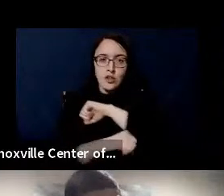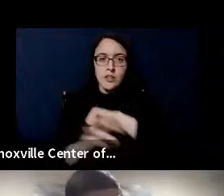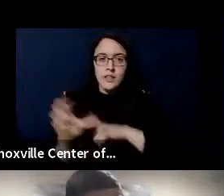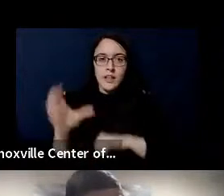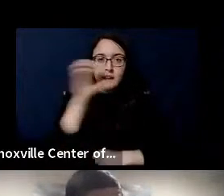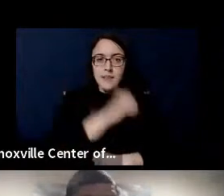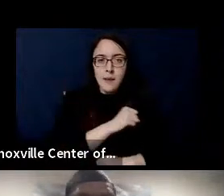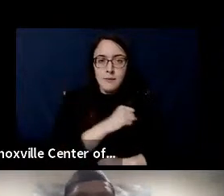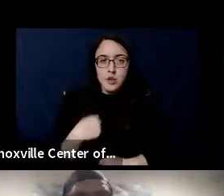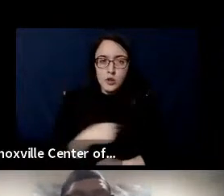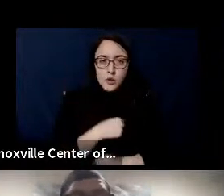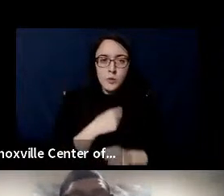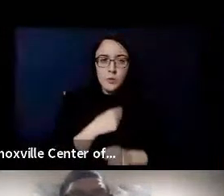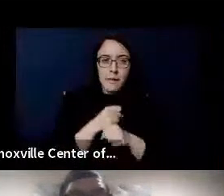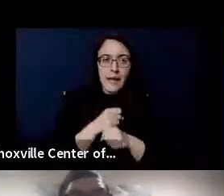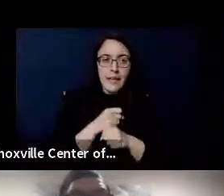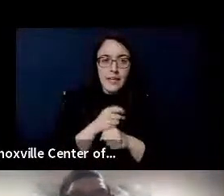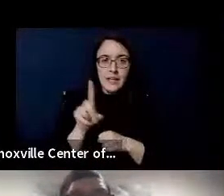assumptions we're making,